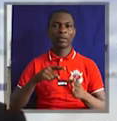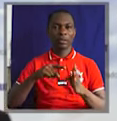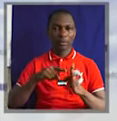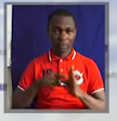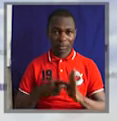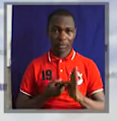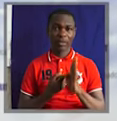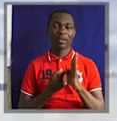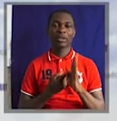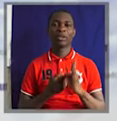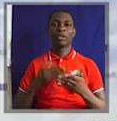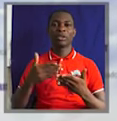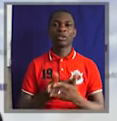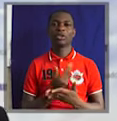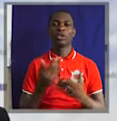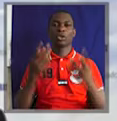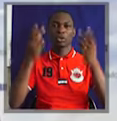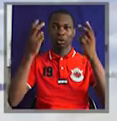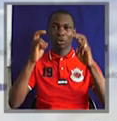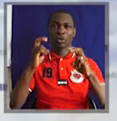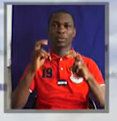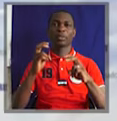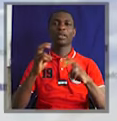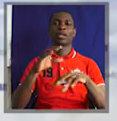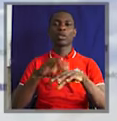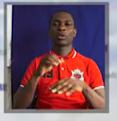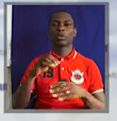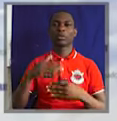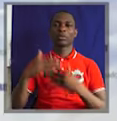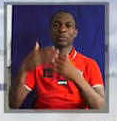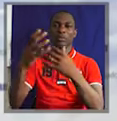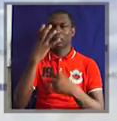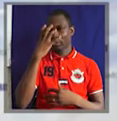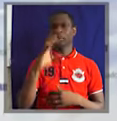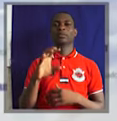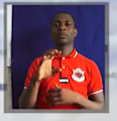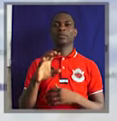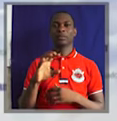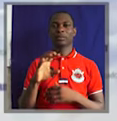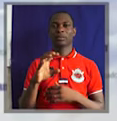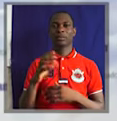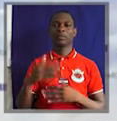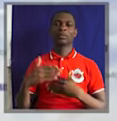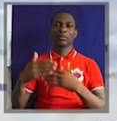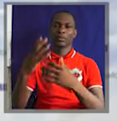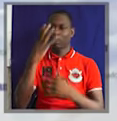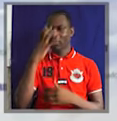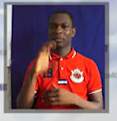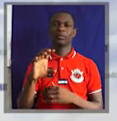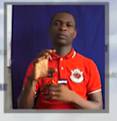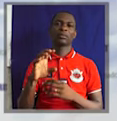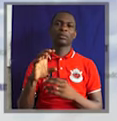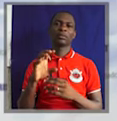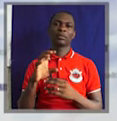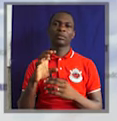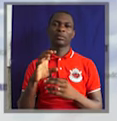na yɛintroduce adesua a ɛyɛ generational curses. Generational